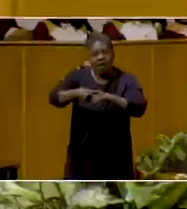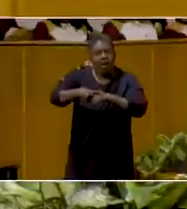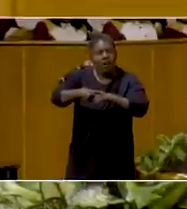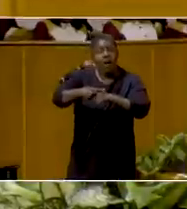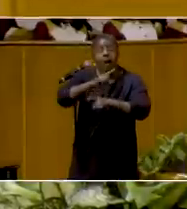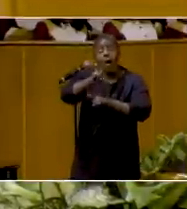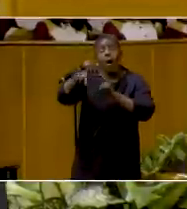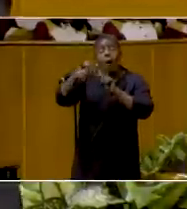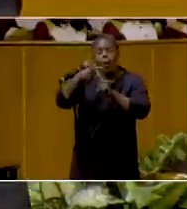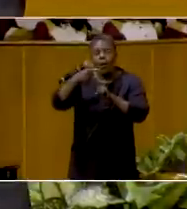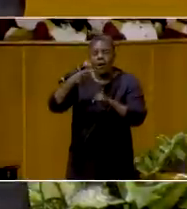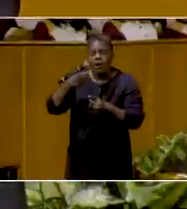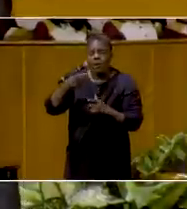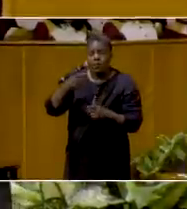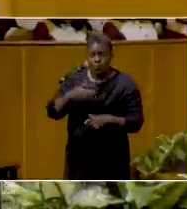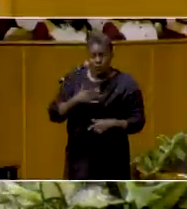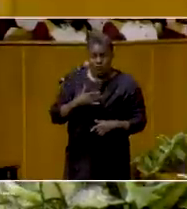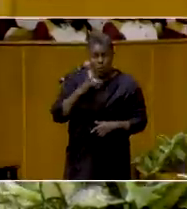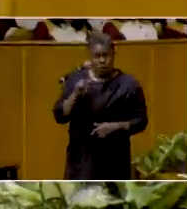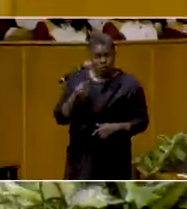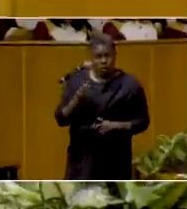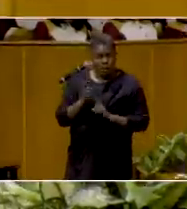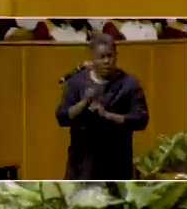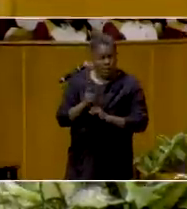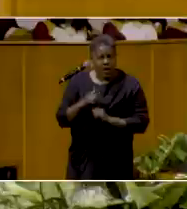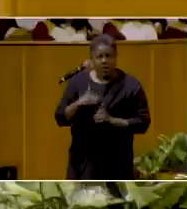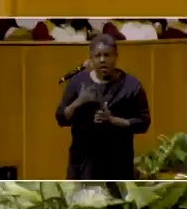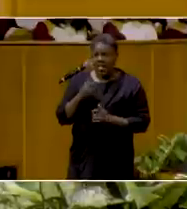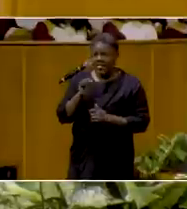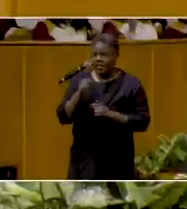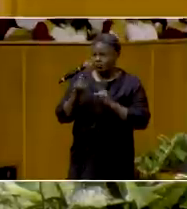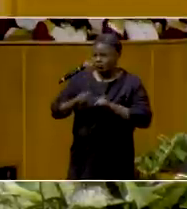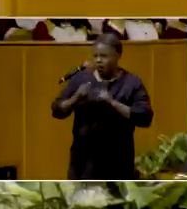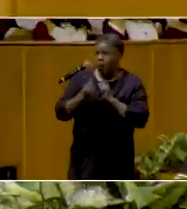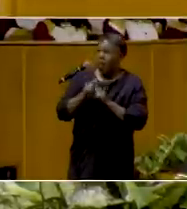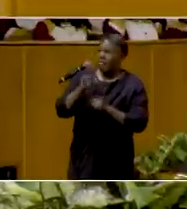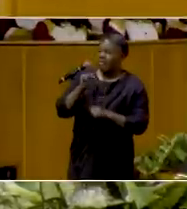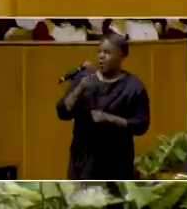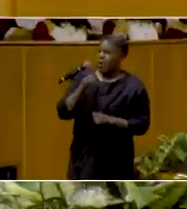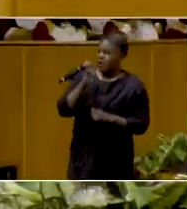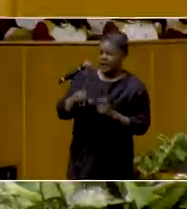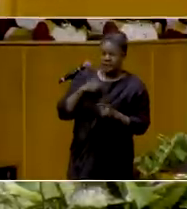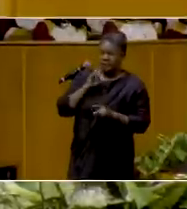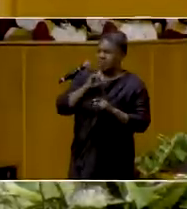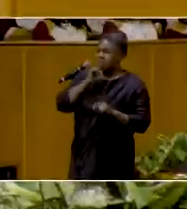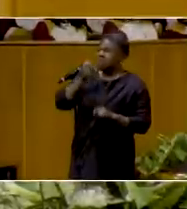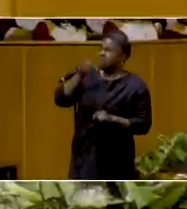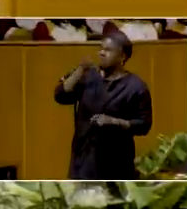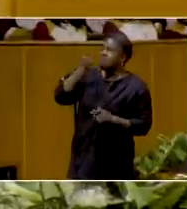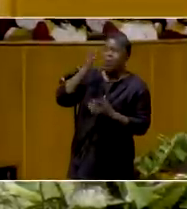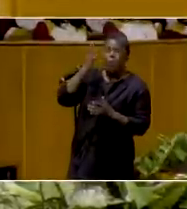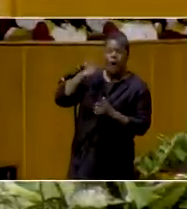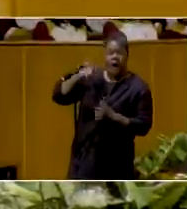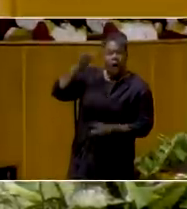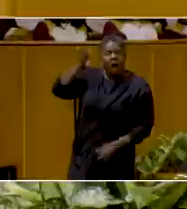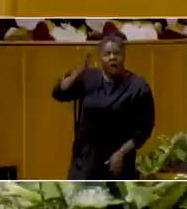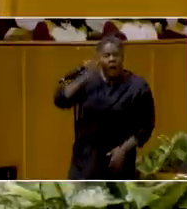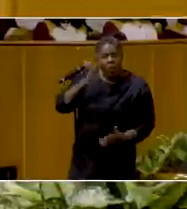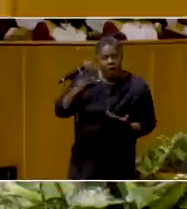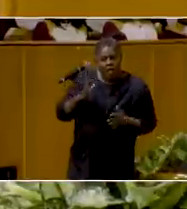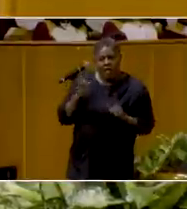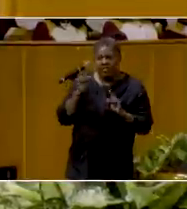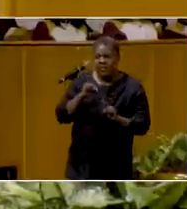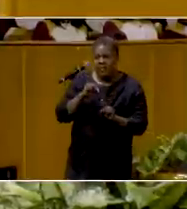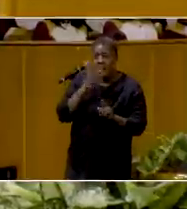Because when you get in your Job moment, when you're in a theodicy struggle, when you can't understand why God would